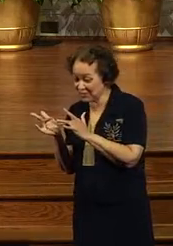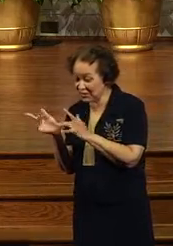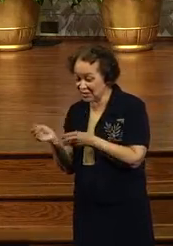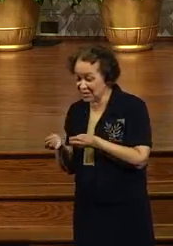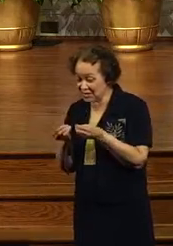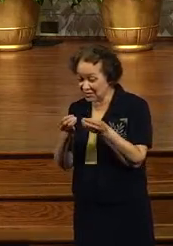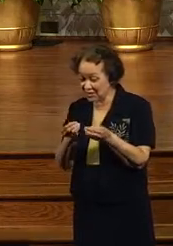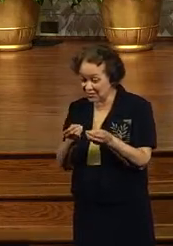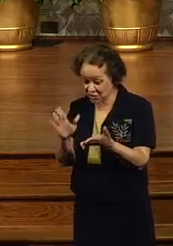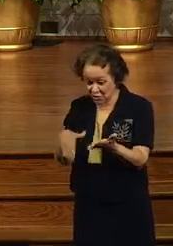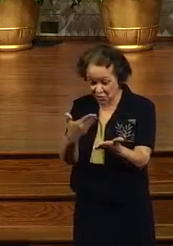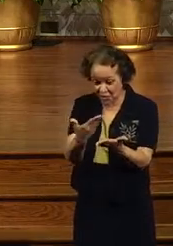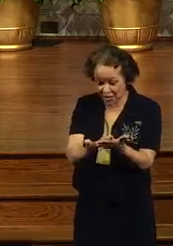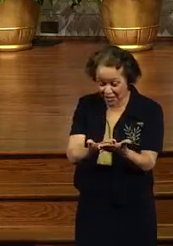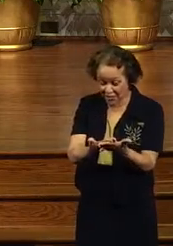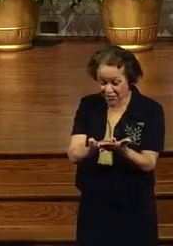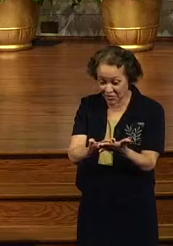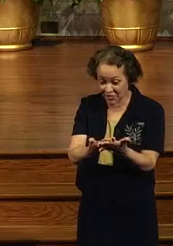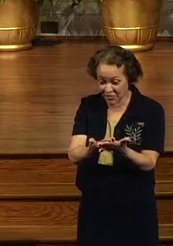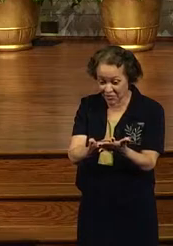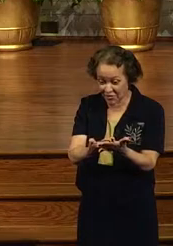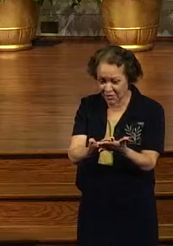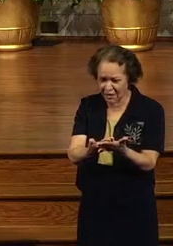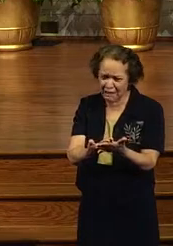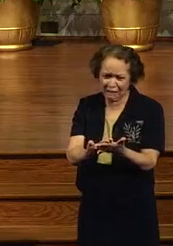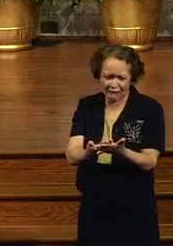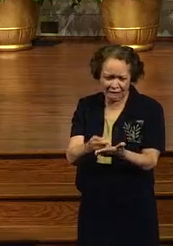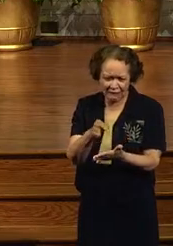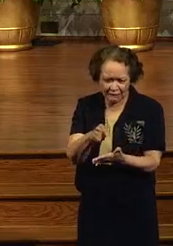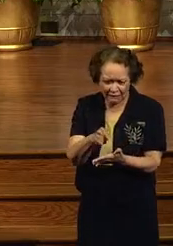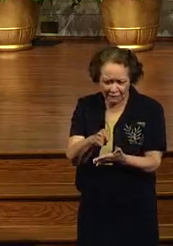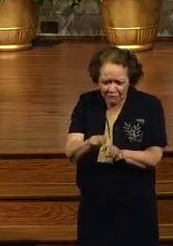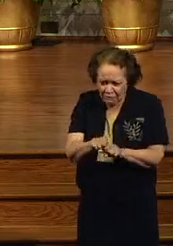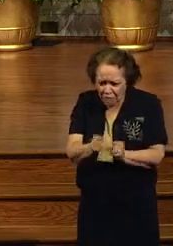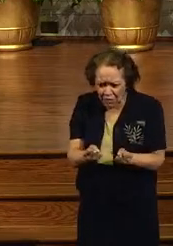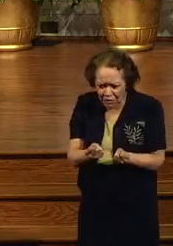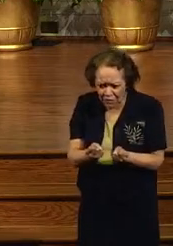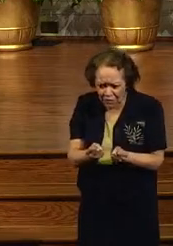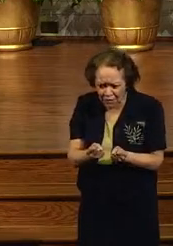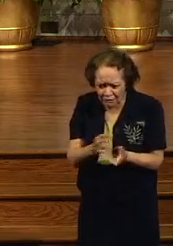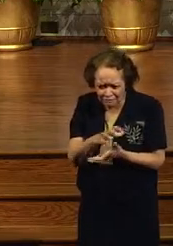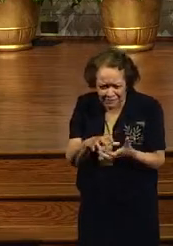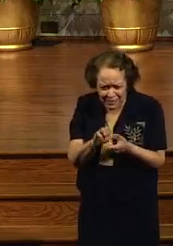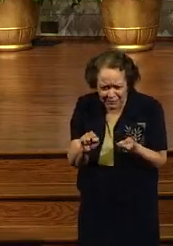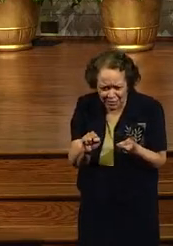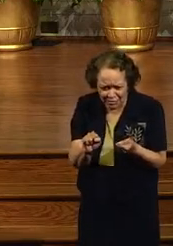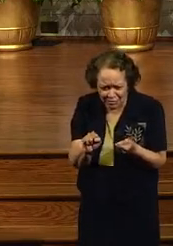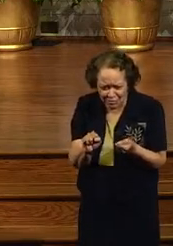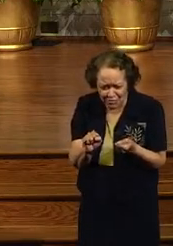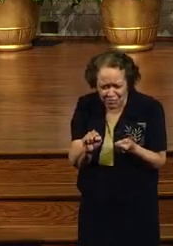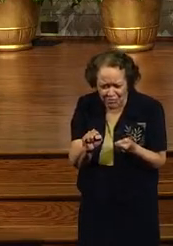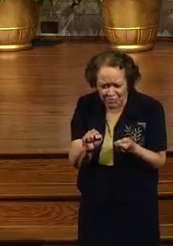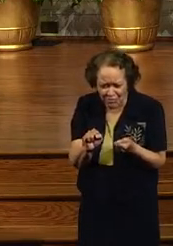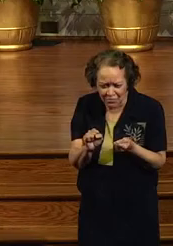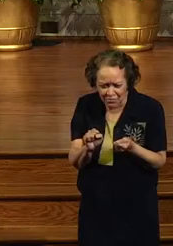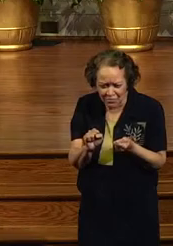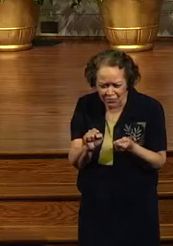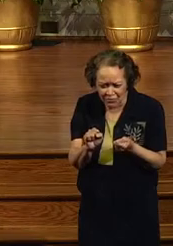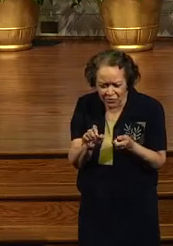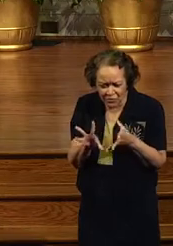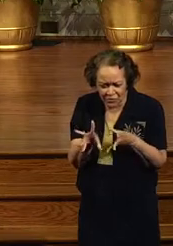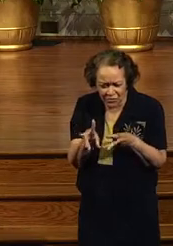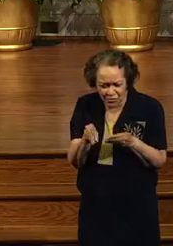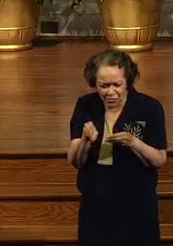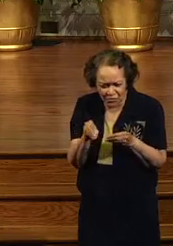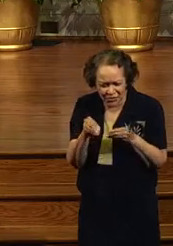And when it arrived, it was broken and damaged. You